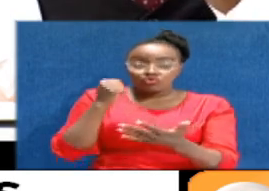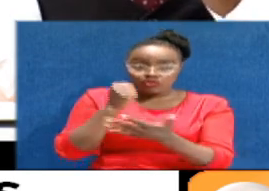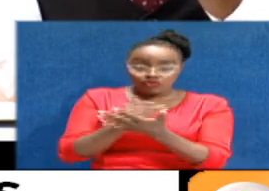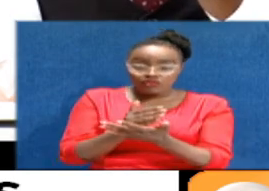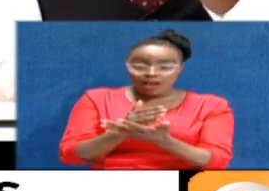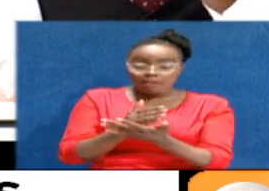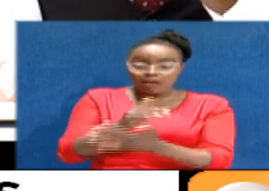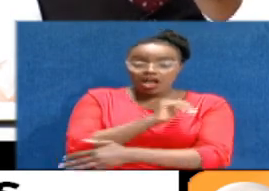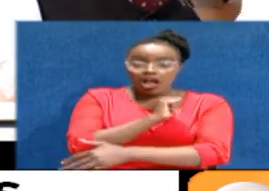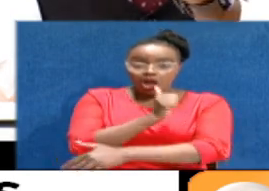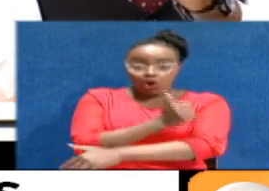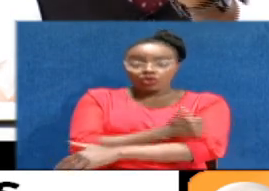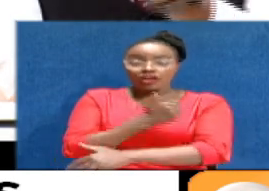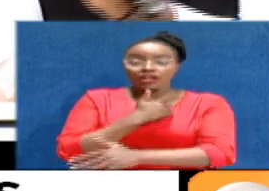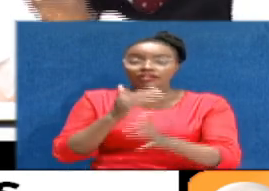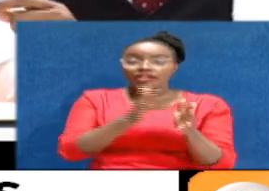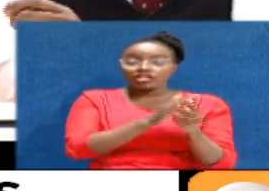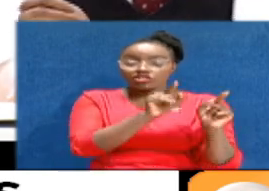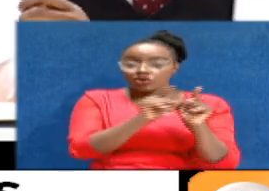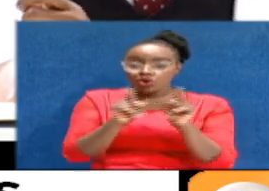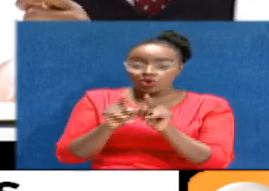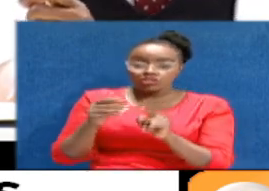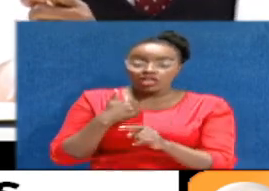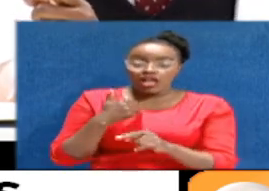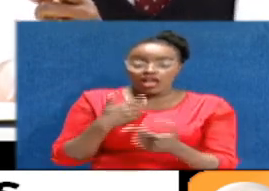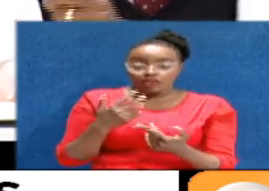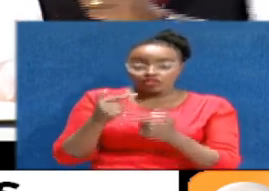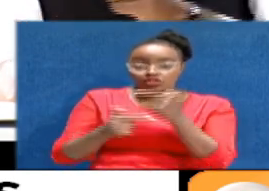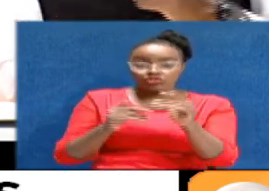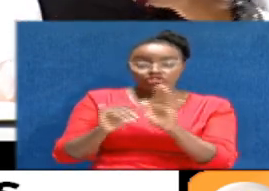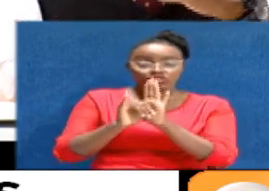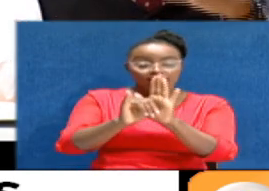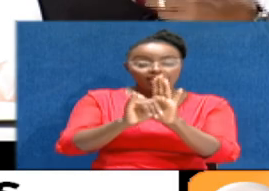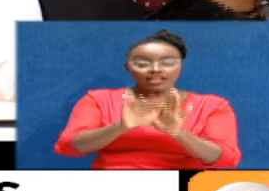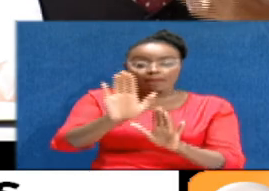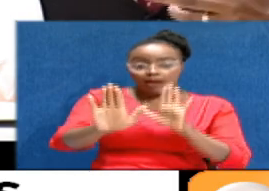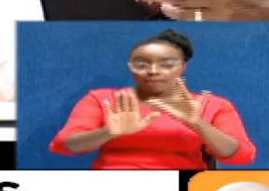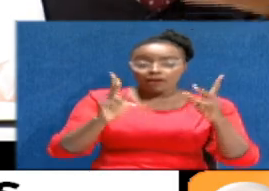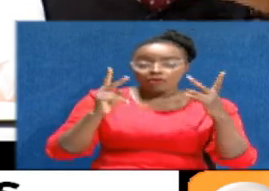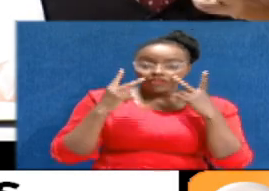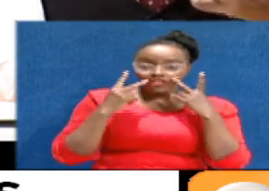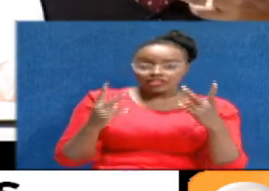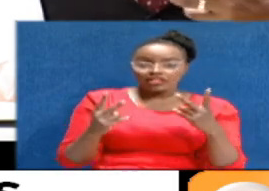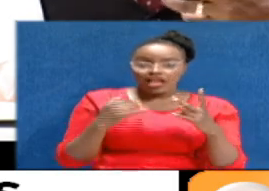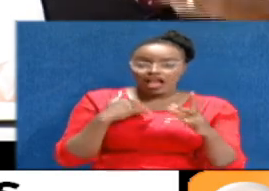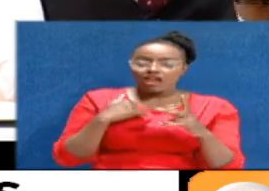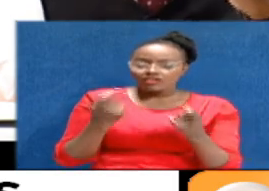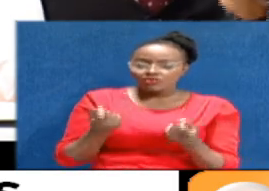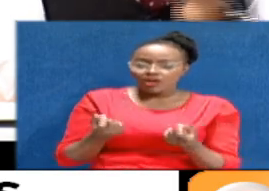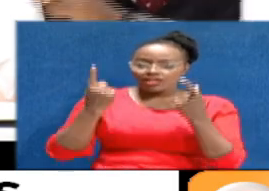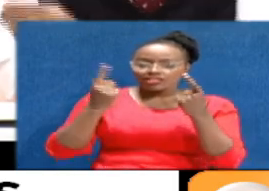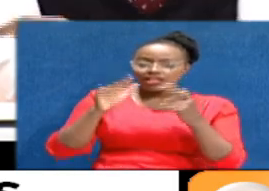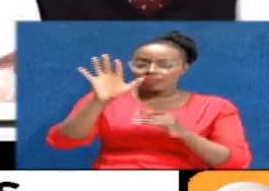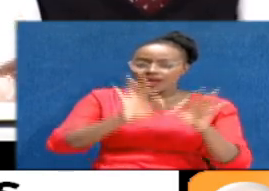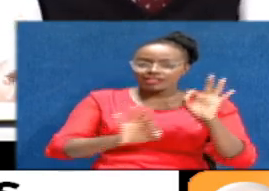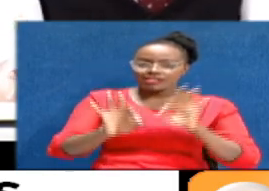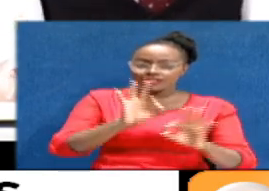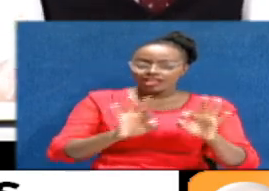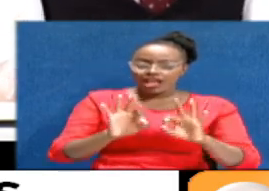authority and also put in place her identity. We already seem to start to understand her